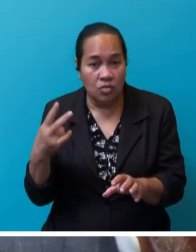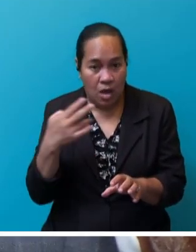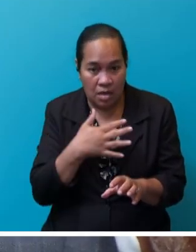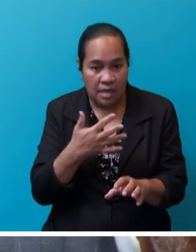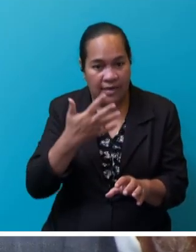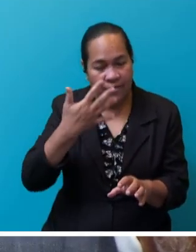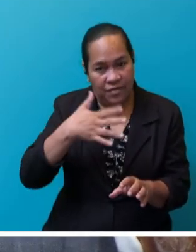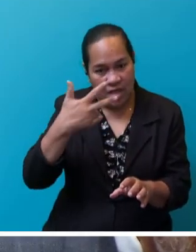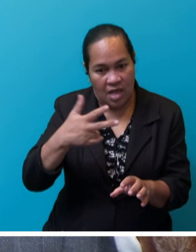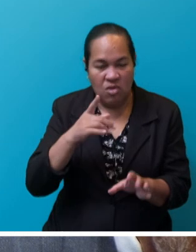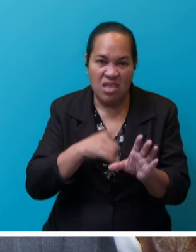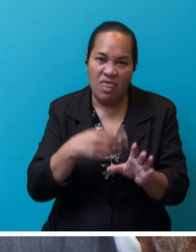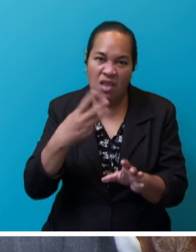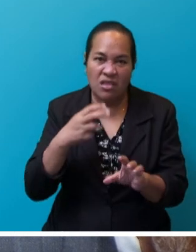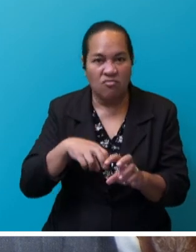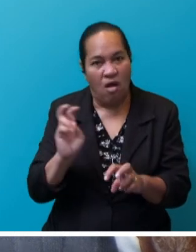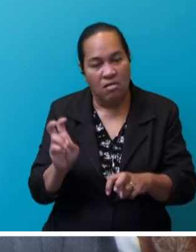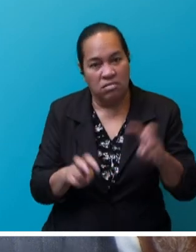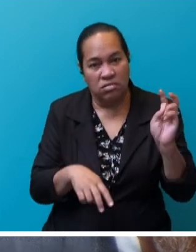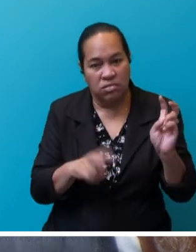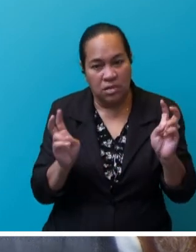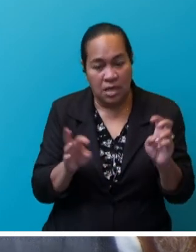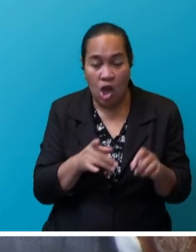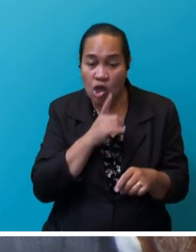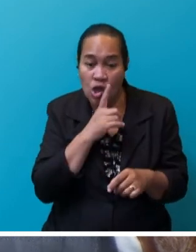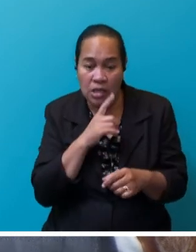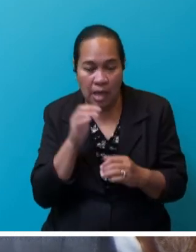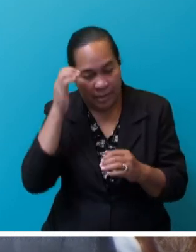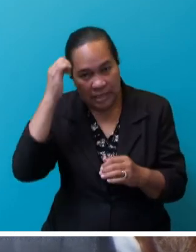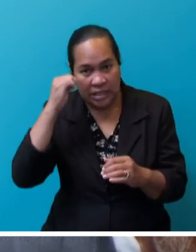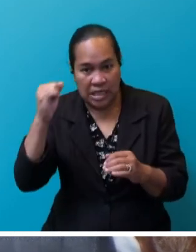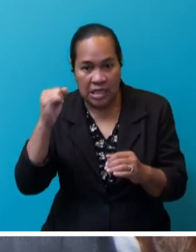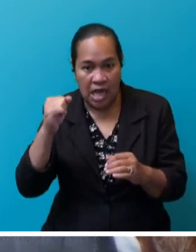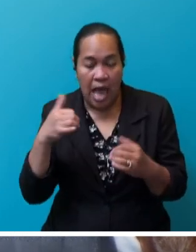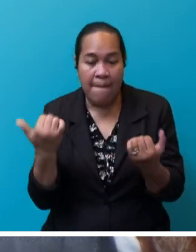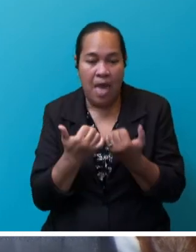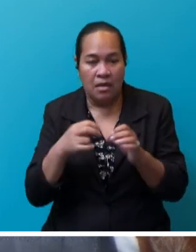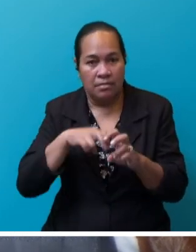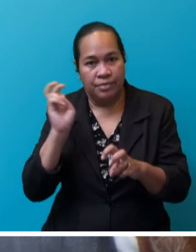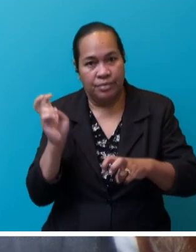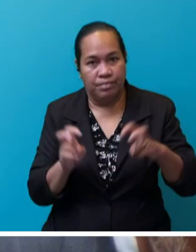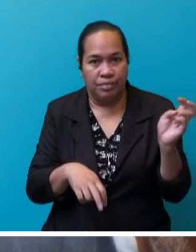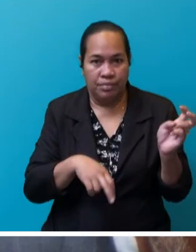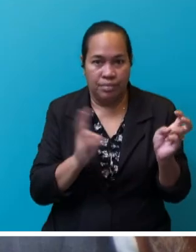5,258 in year 13. As girls reach senior levels, thousands seem to drop out of school system.